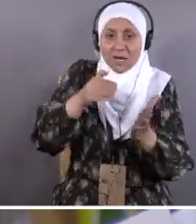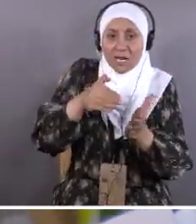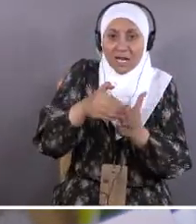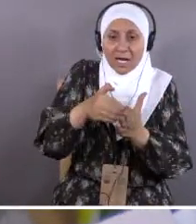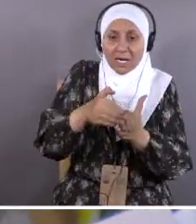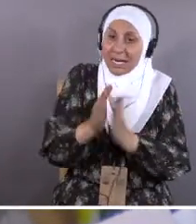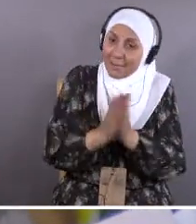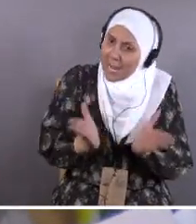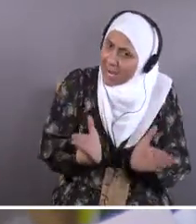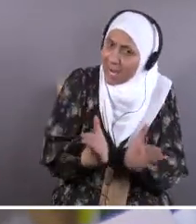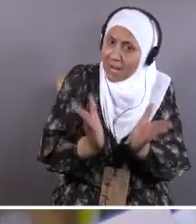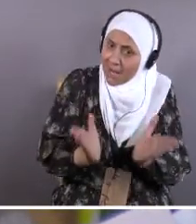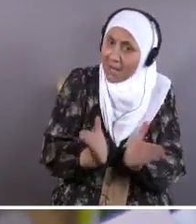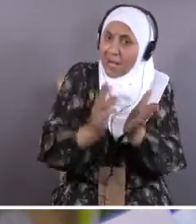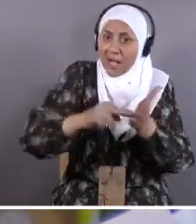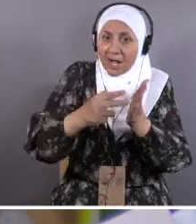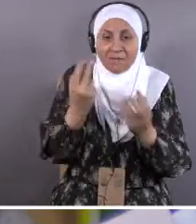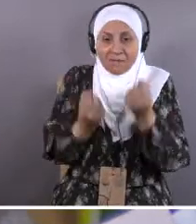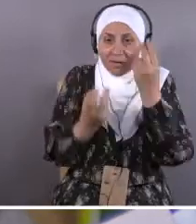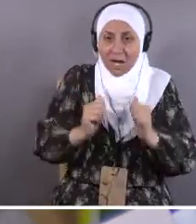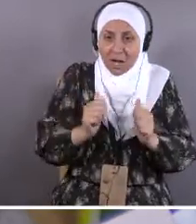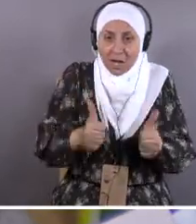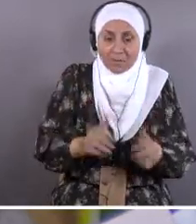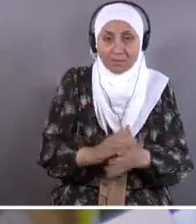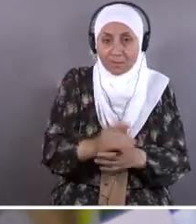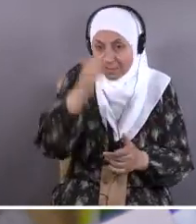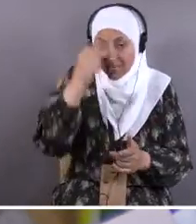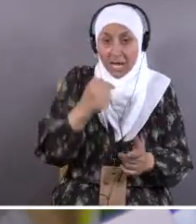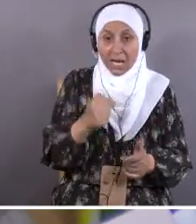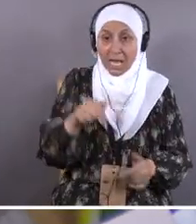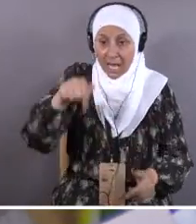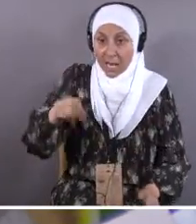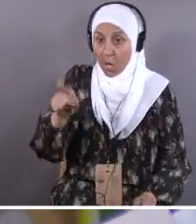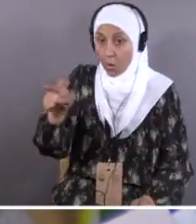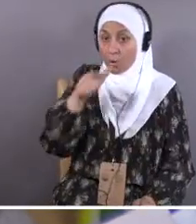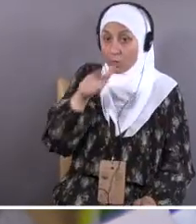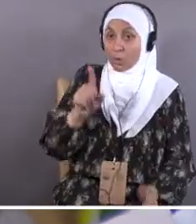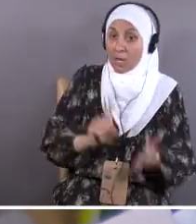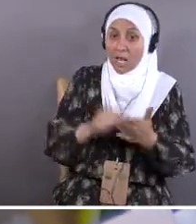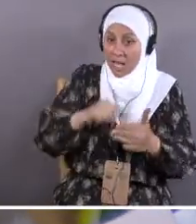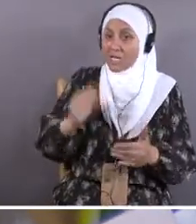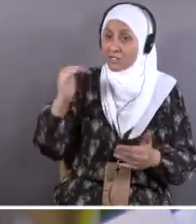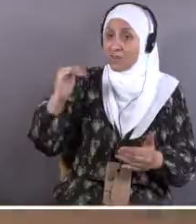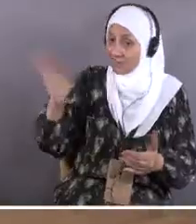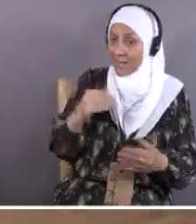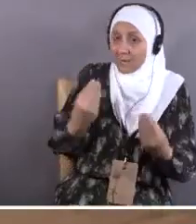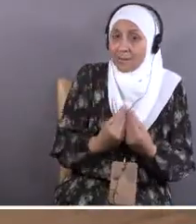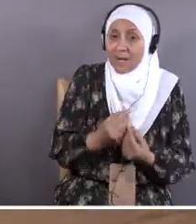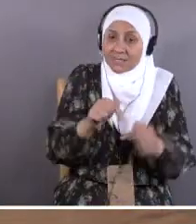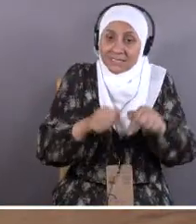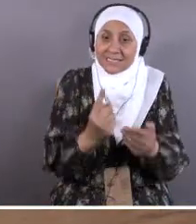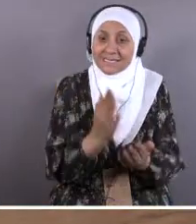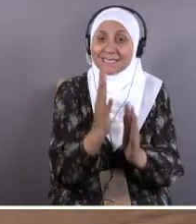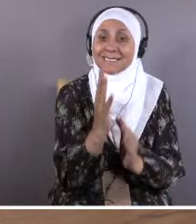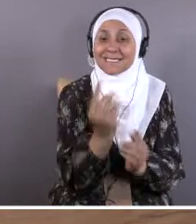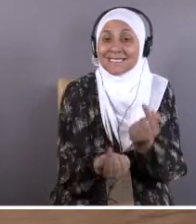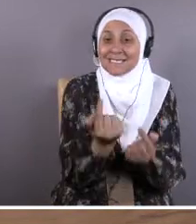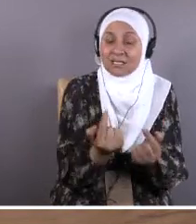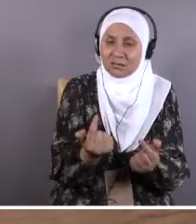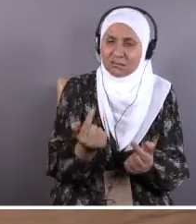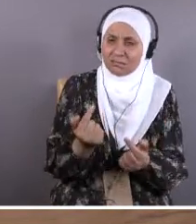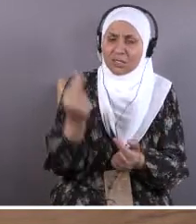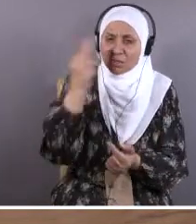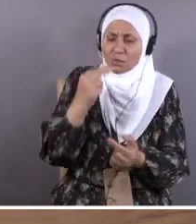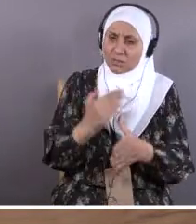And I was talking about a while ago about planting trees and seedlings, of course. So this is very important. We should